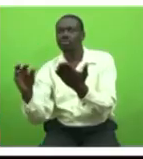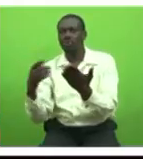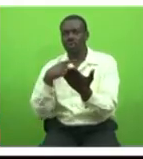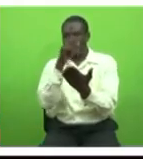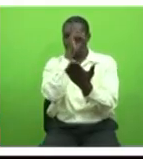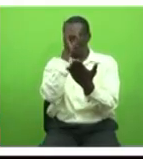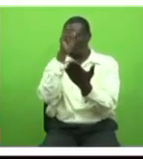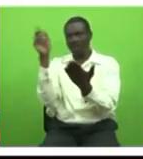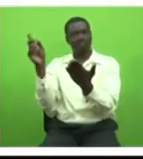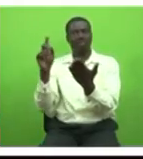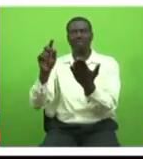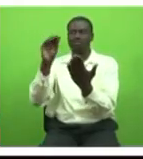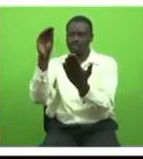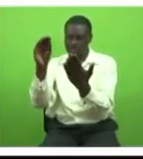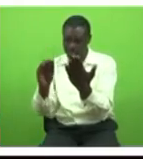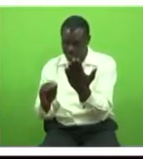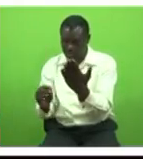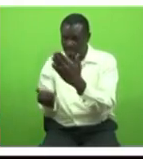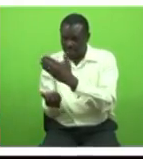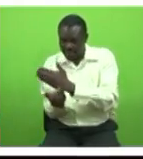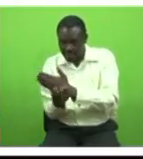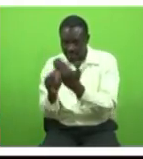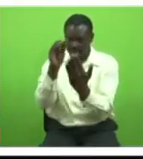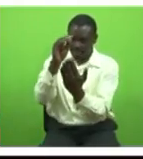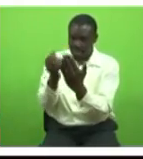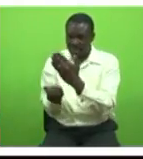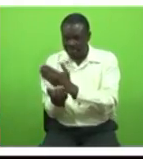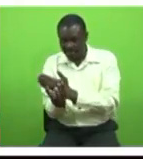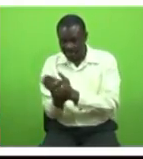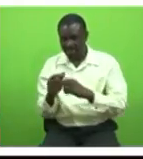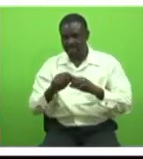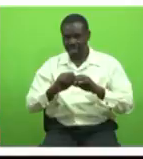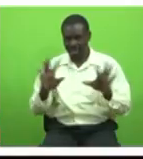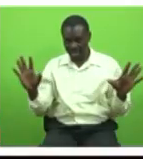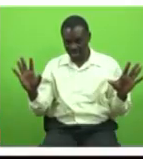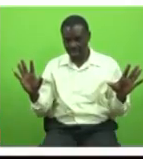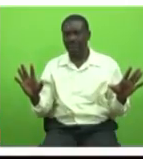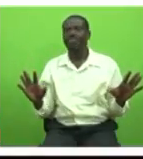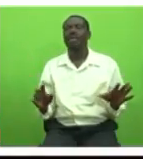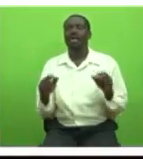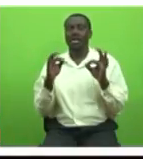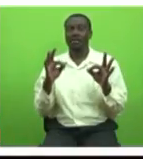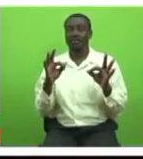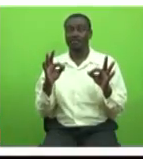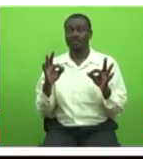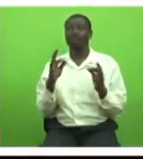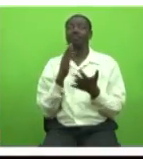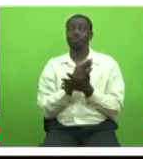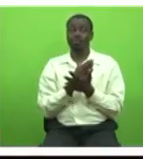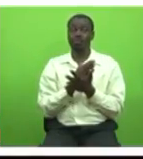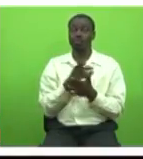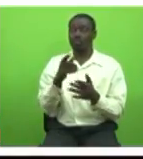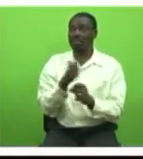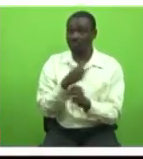There is a need to emphasize on shared confidentiality. Examining a survivor without consent